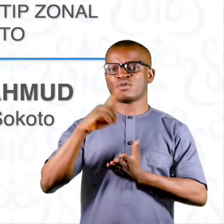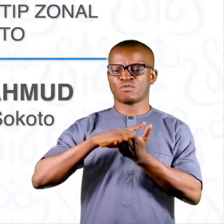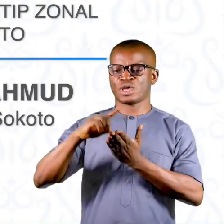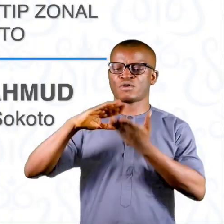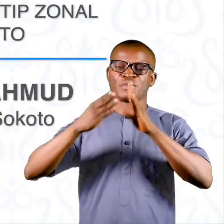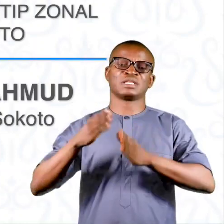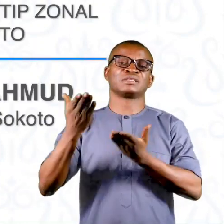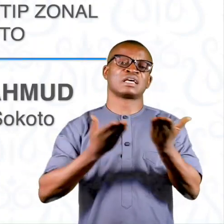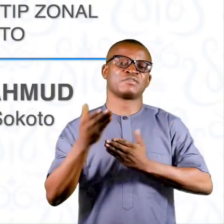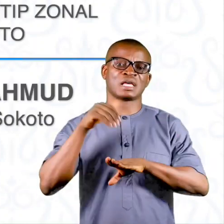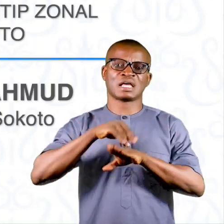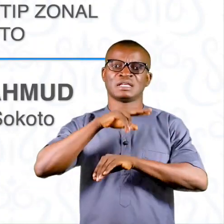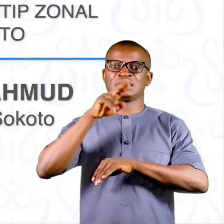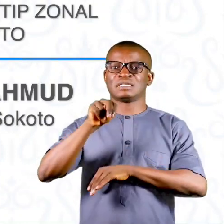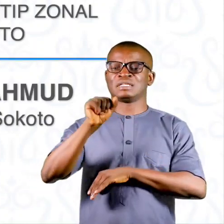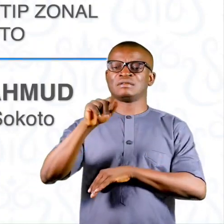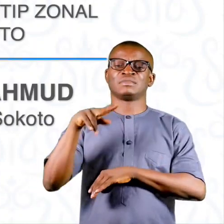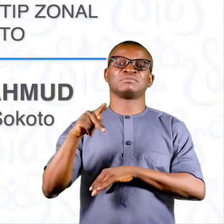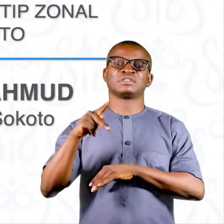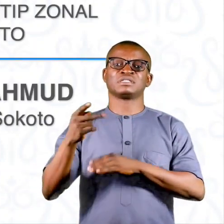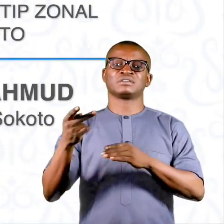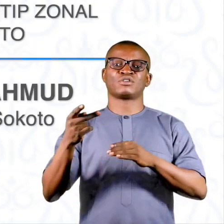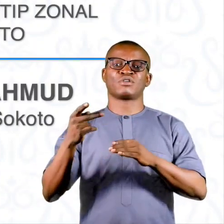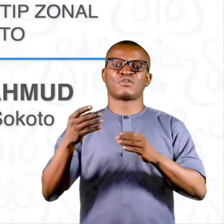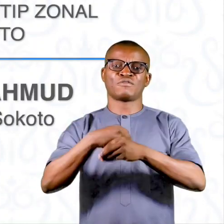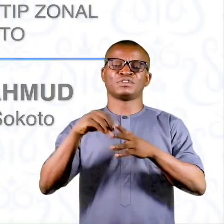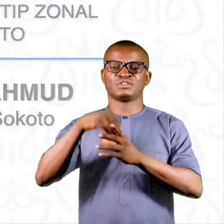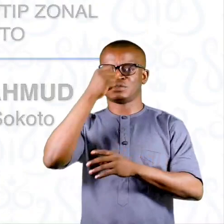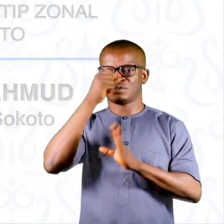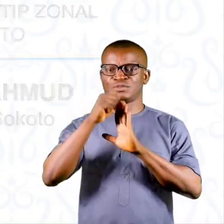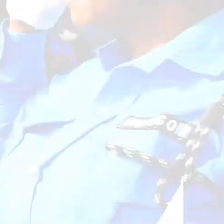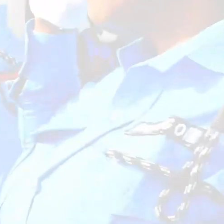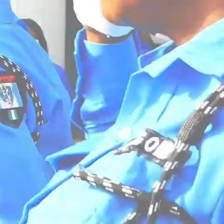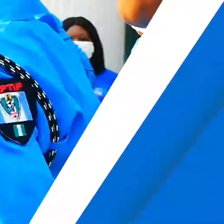and 1 week community service at the NAPTIP Zonal Command in Sokoto State.